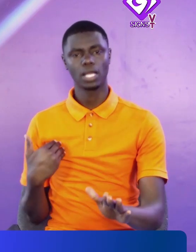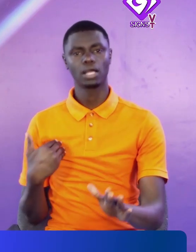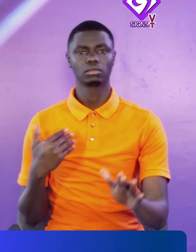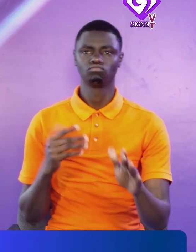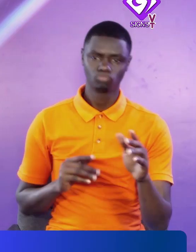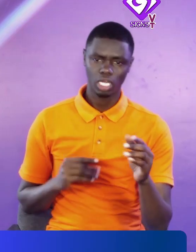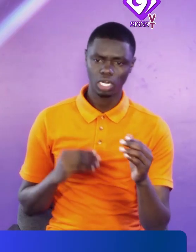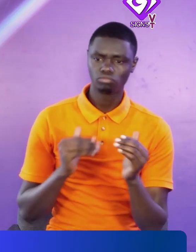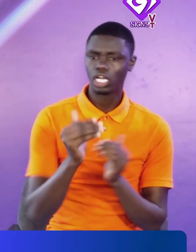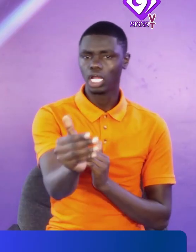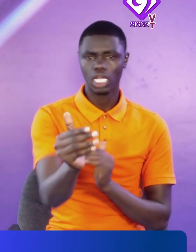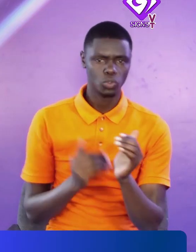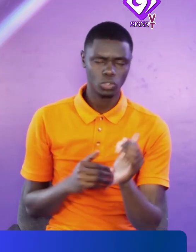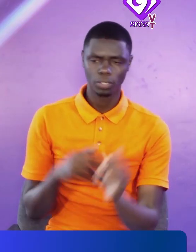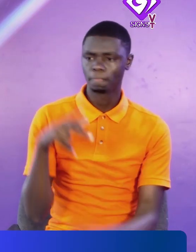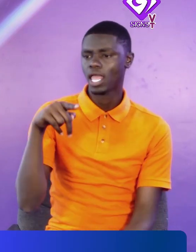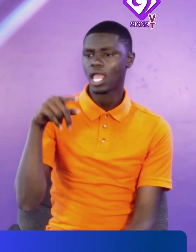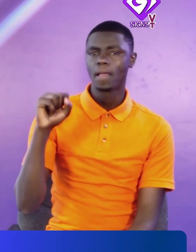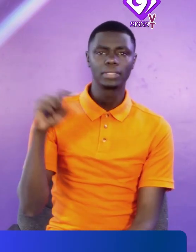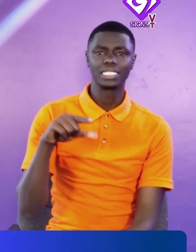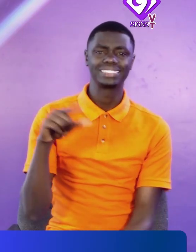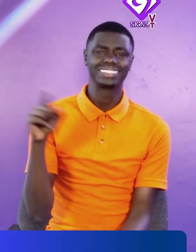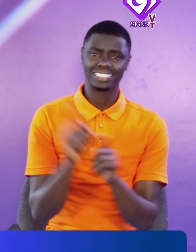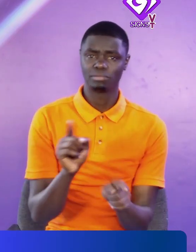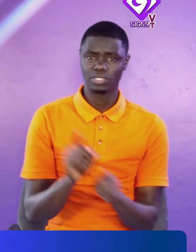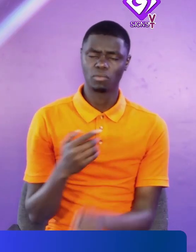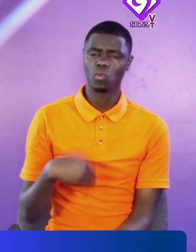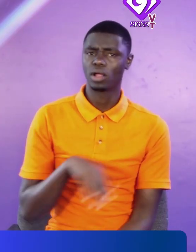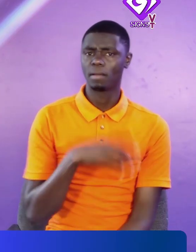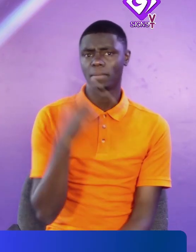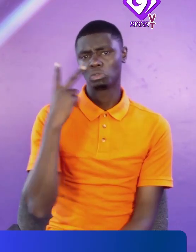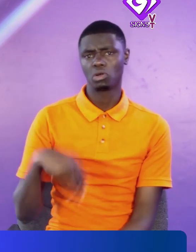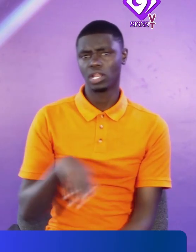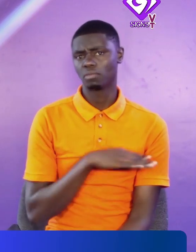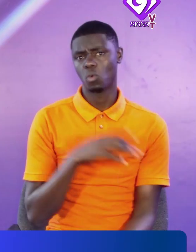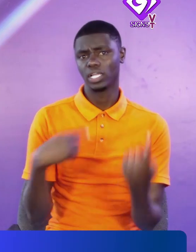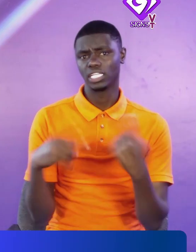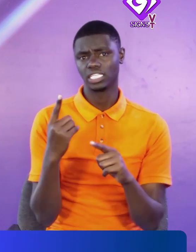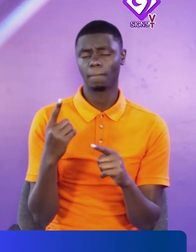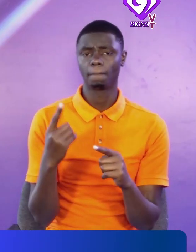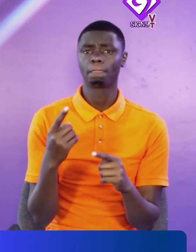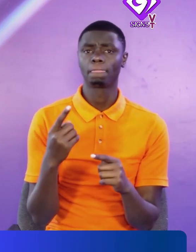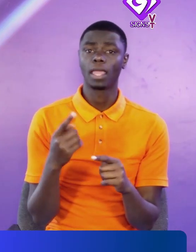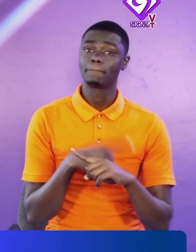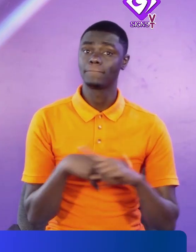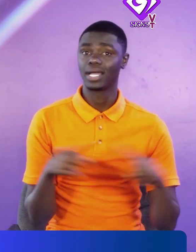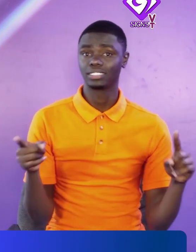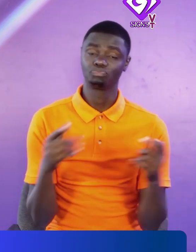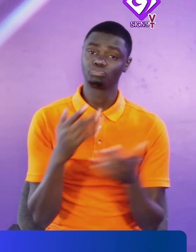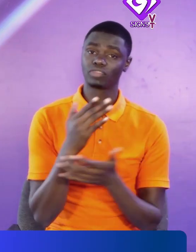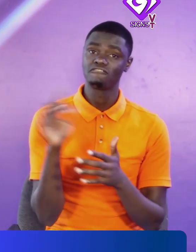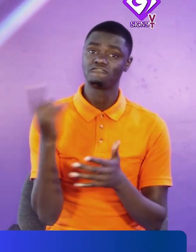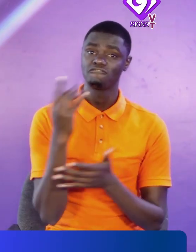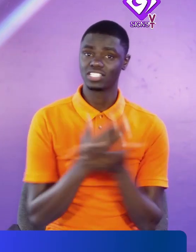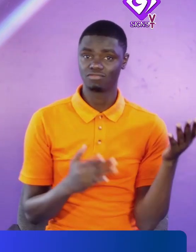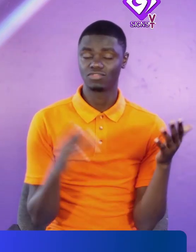And PSG pia watu walidhani Barcelona wangeshinda, ilikuwa like a straightforward win kwa Barca, lakini after first half kuisha